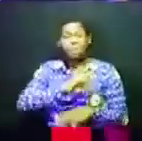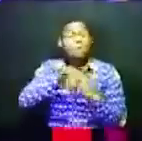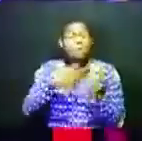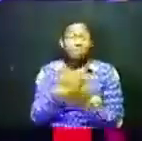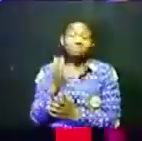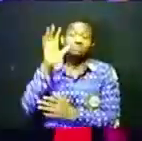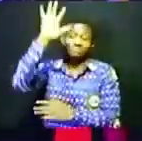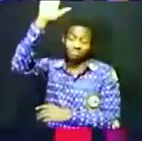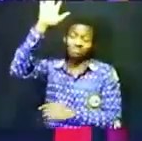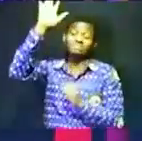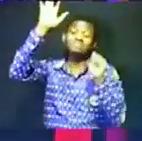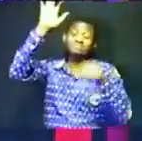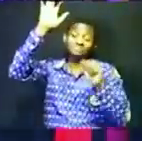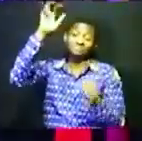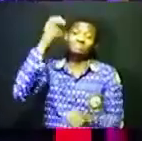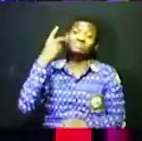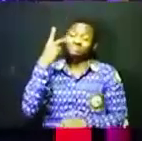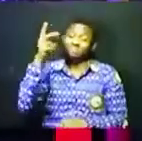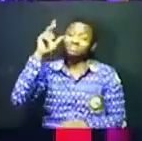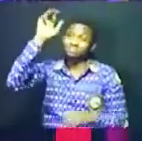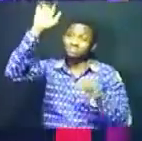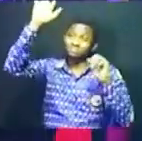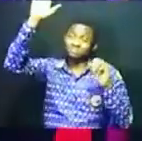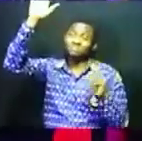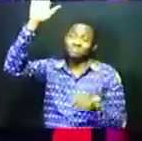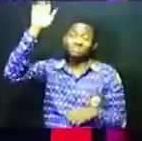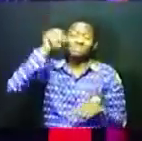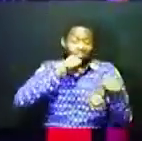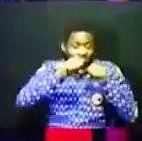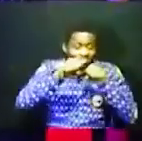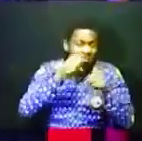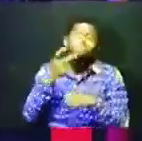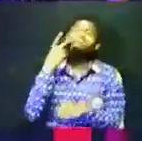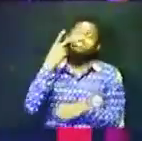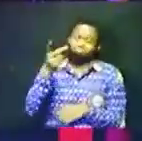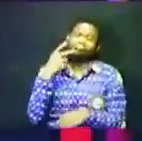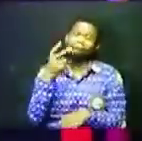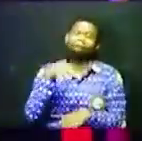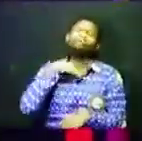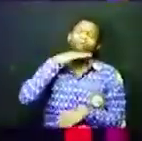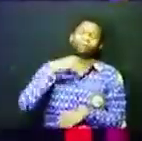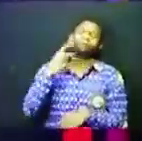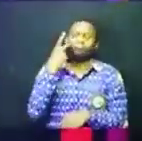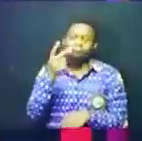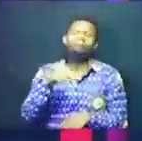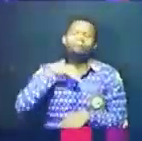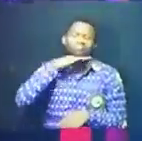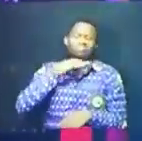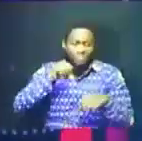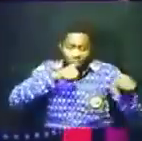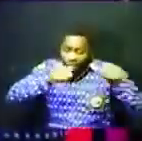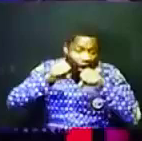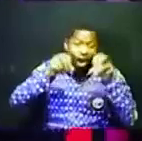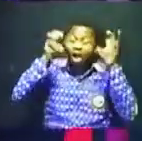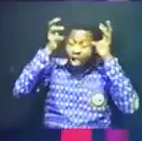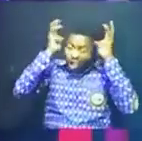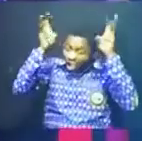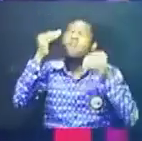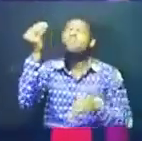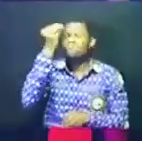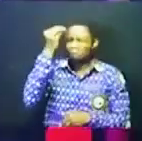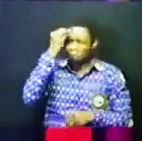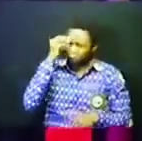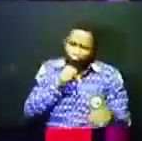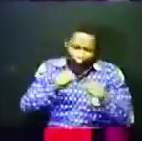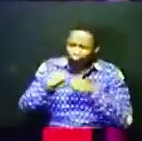hands and they said, we all saw it. Hey, the way they were fighting. I mean,